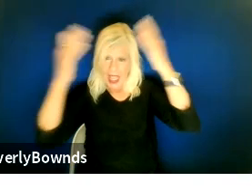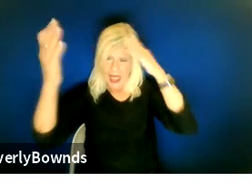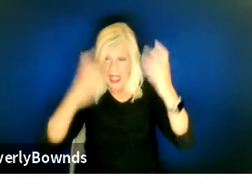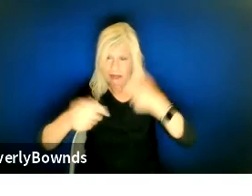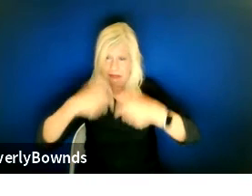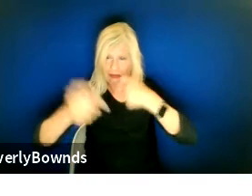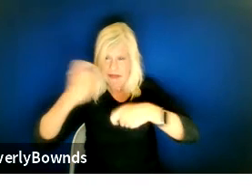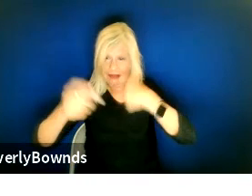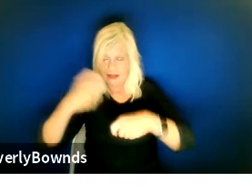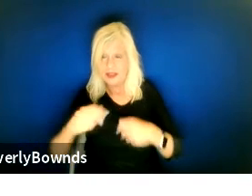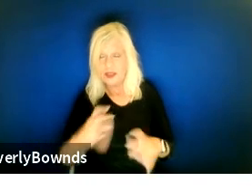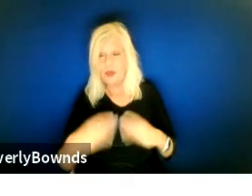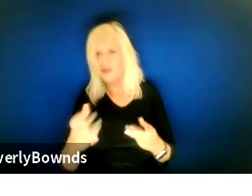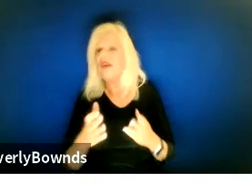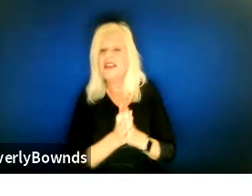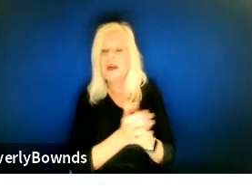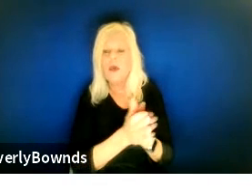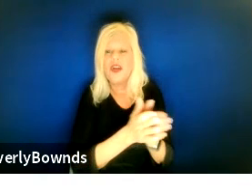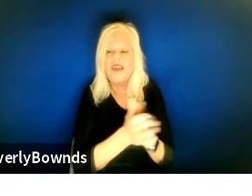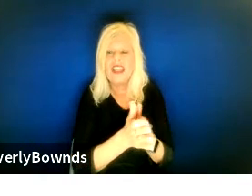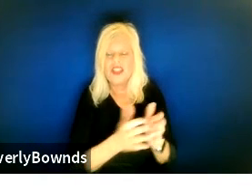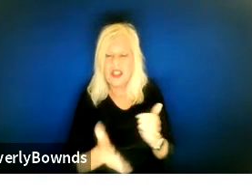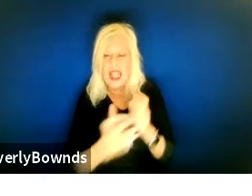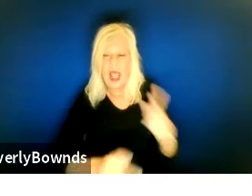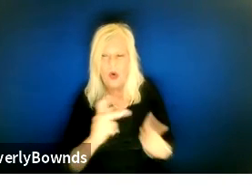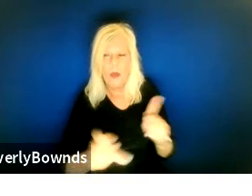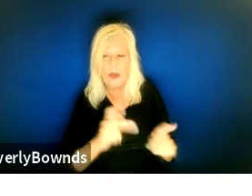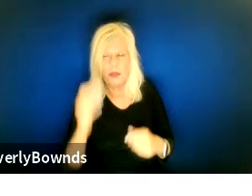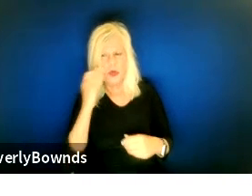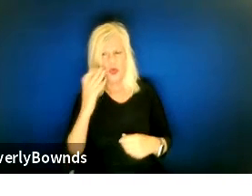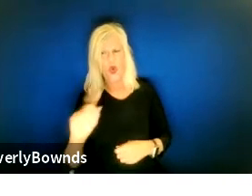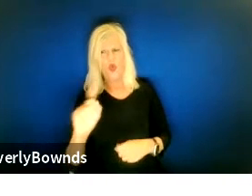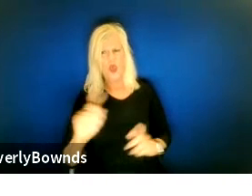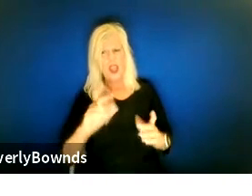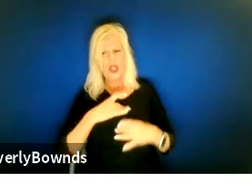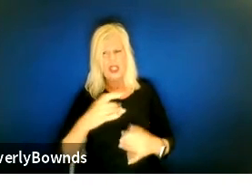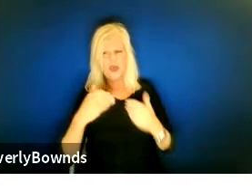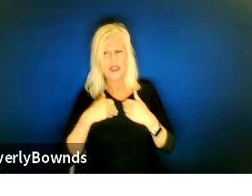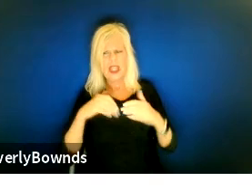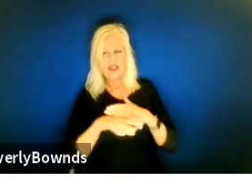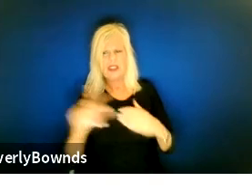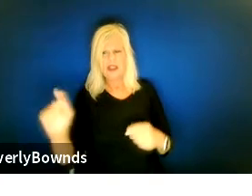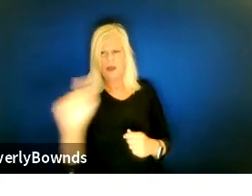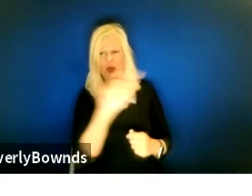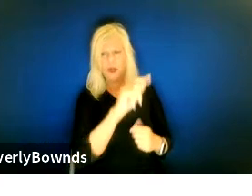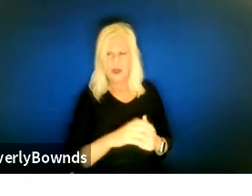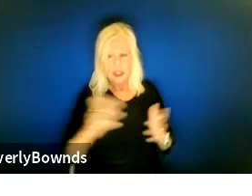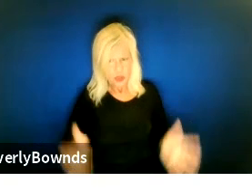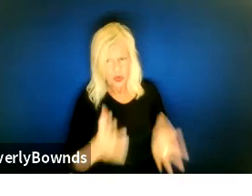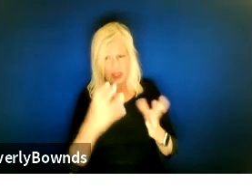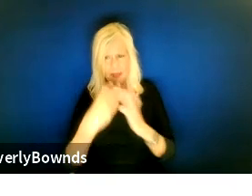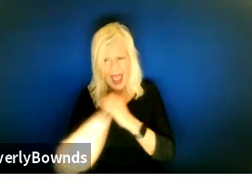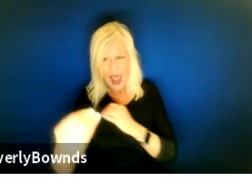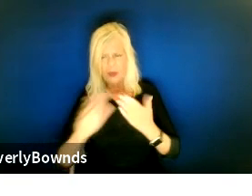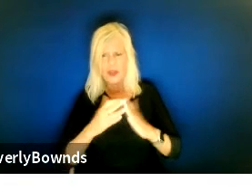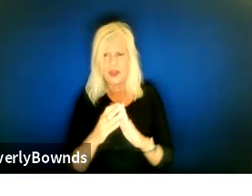provide a little motivation, help people identify locations of interest around them, and get them activated in the